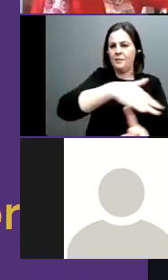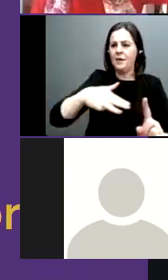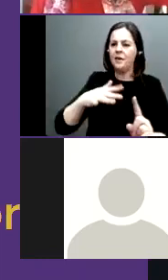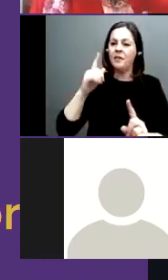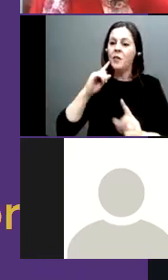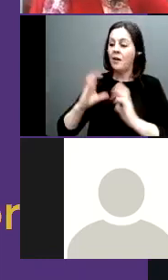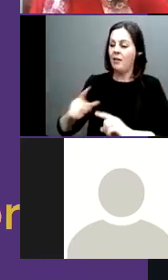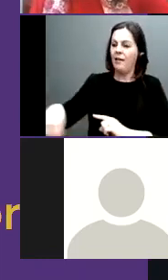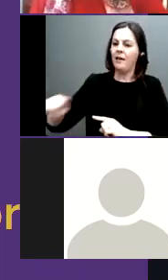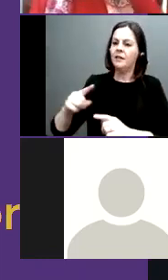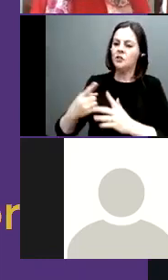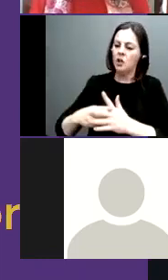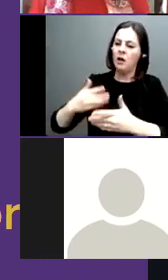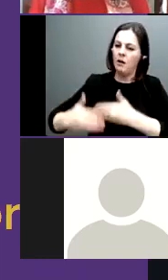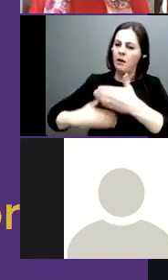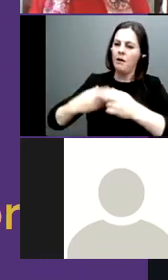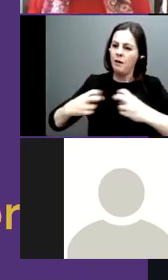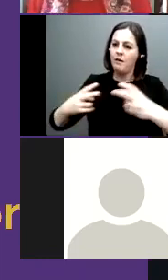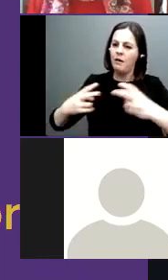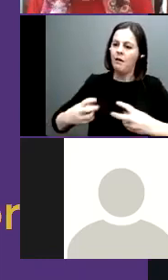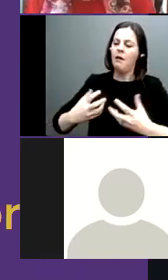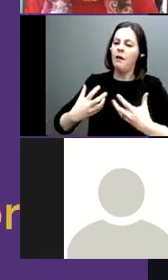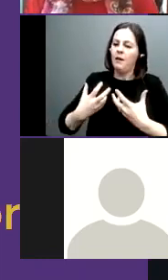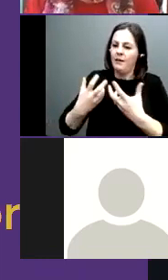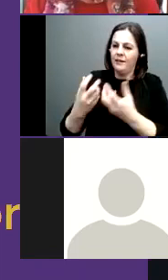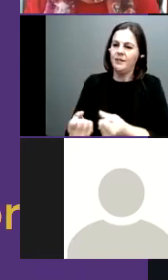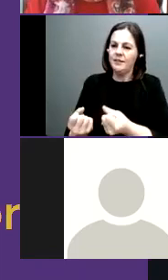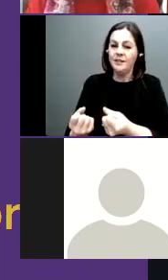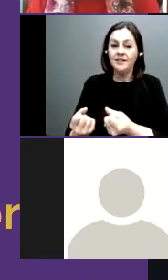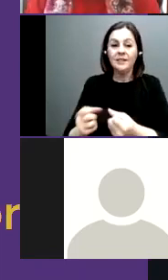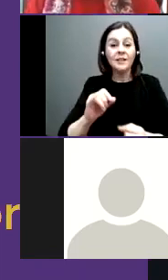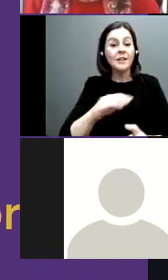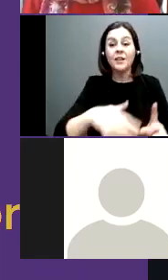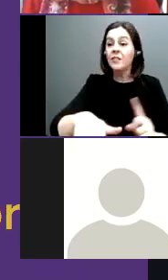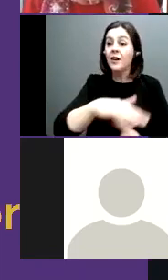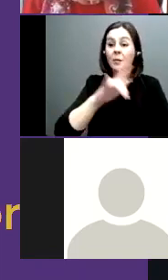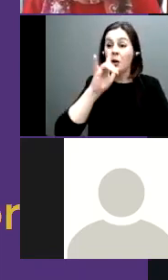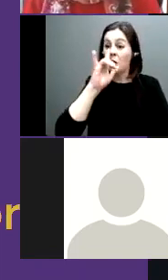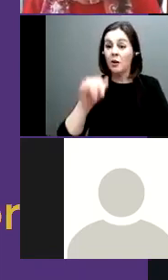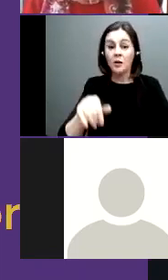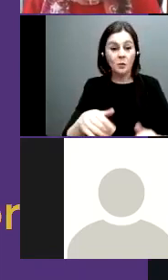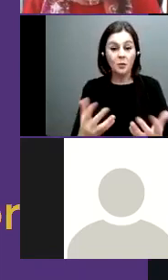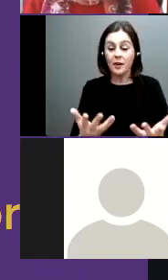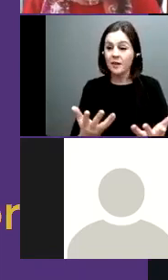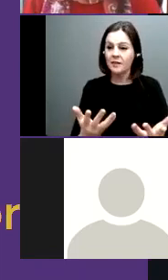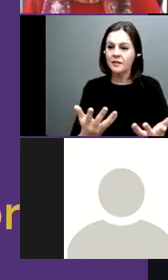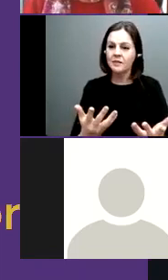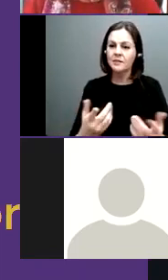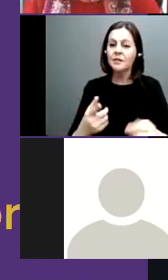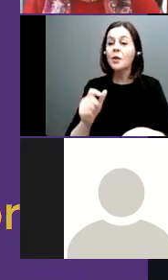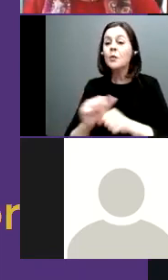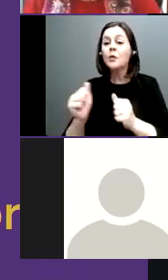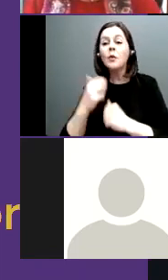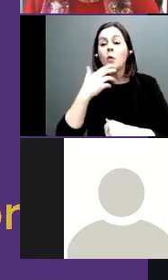So how does that translate? What does that look like when we're working with older adults or